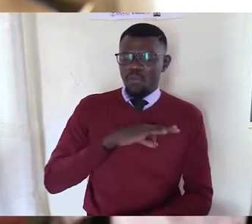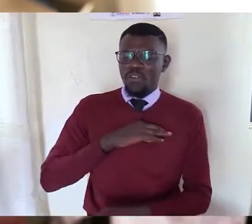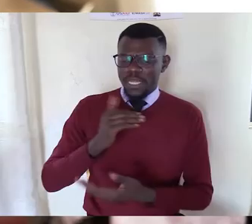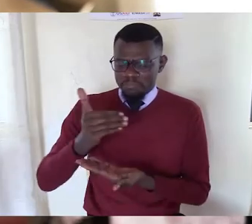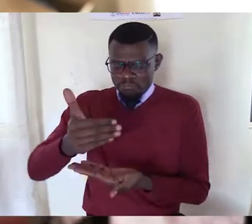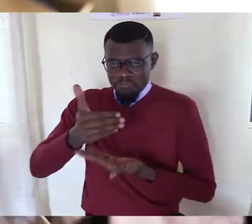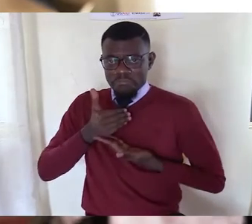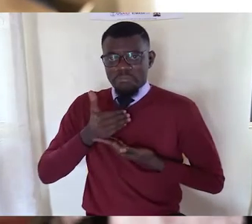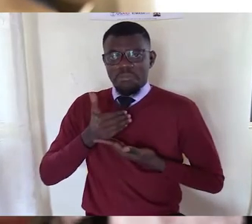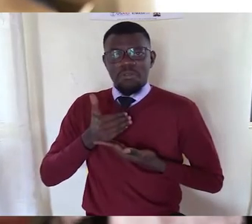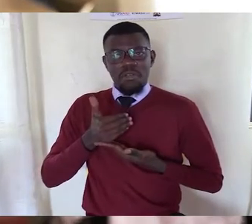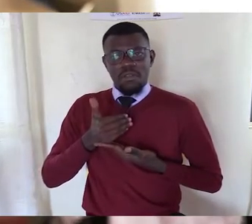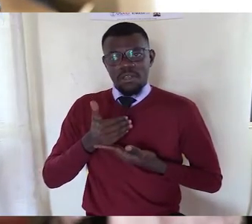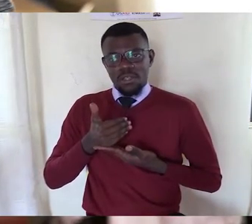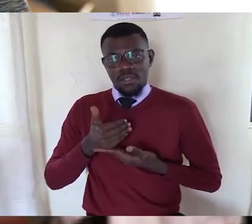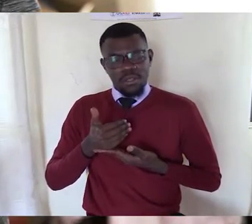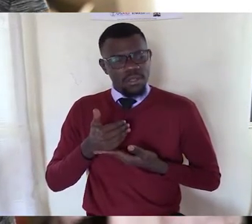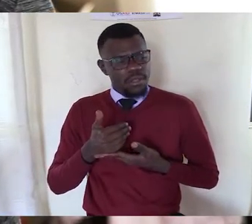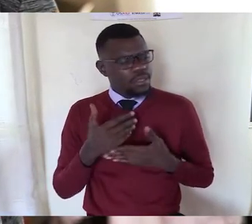made. Unaenda nazo.